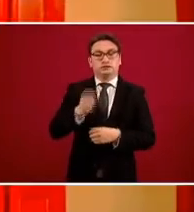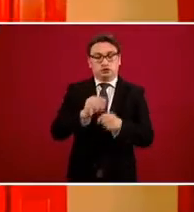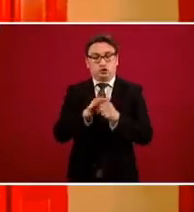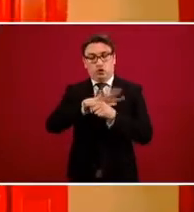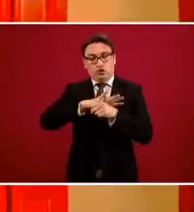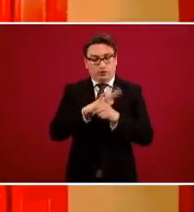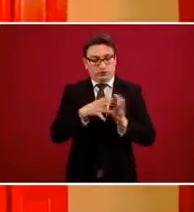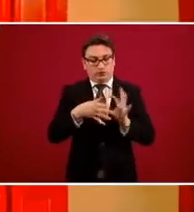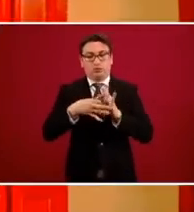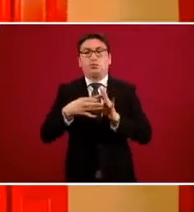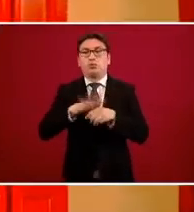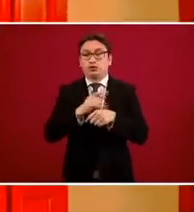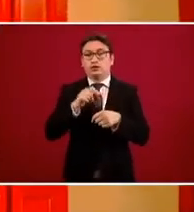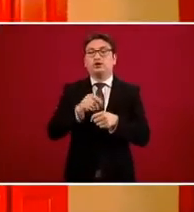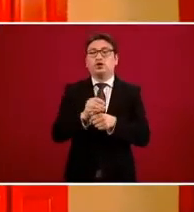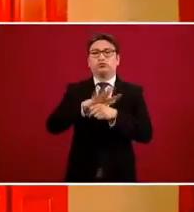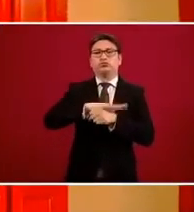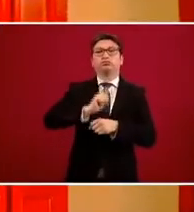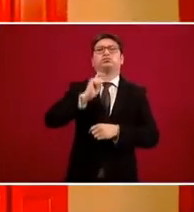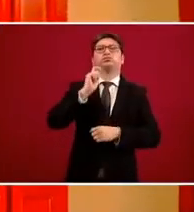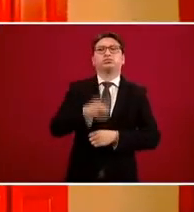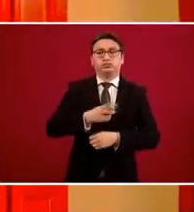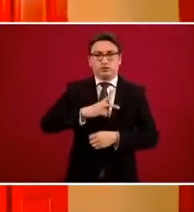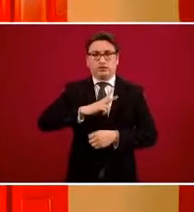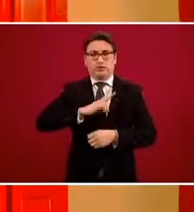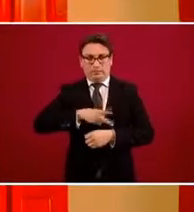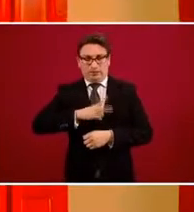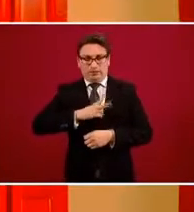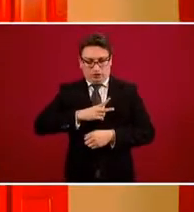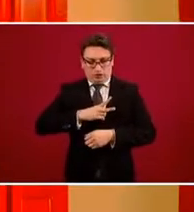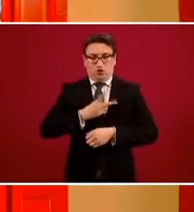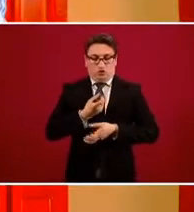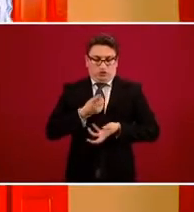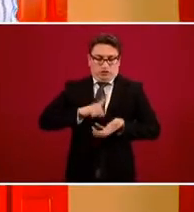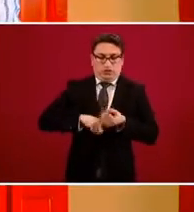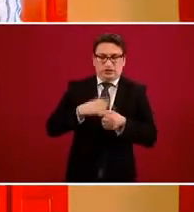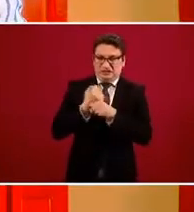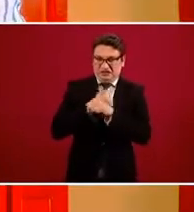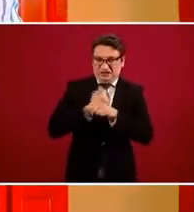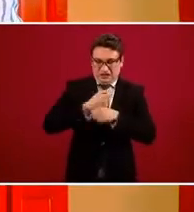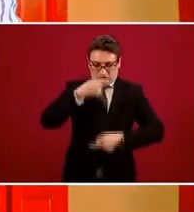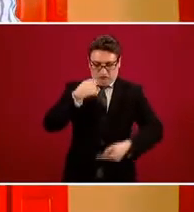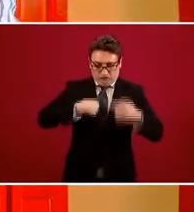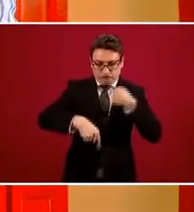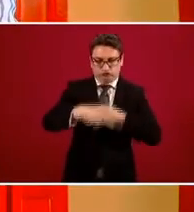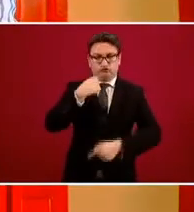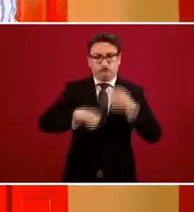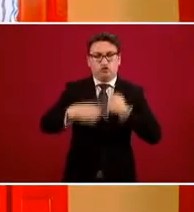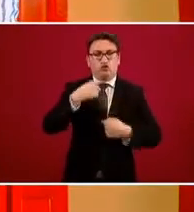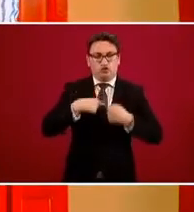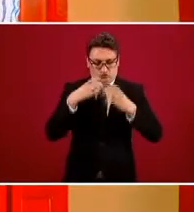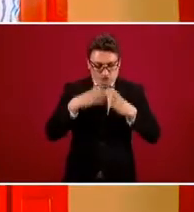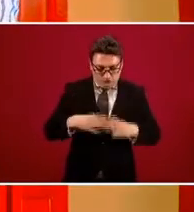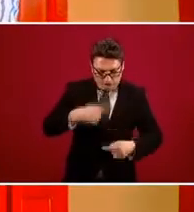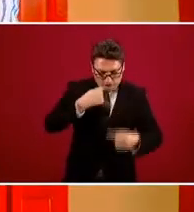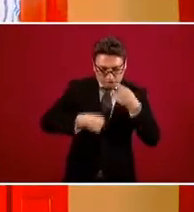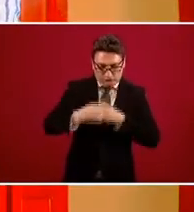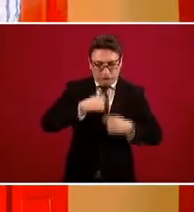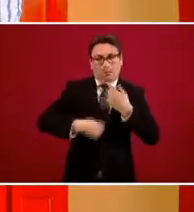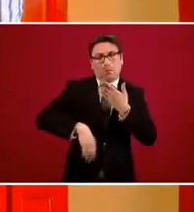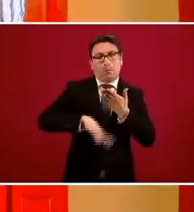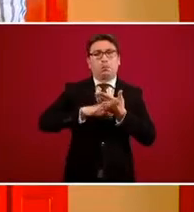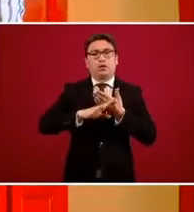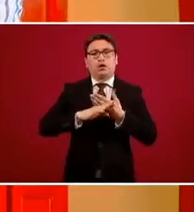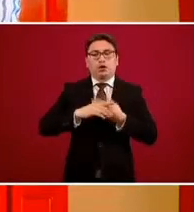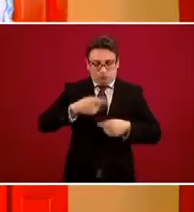today, but we have identified a number of lesions that have to do with COVID, because